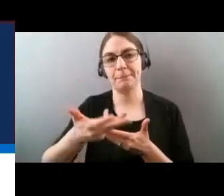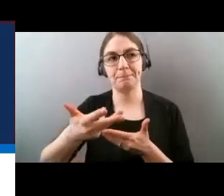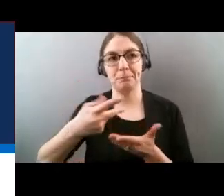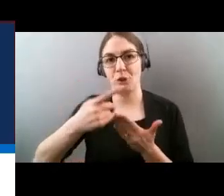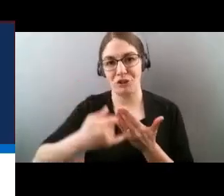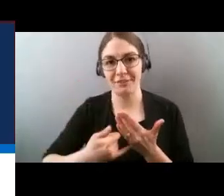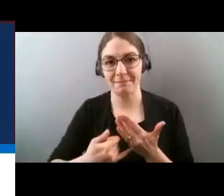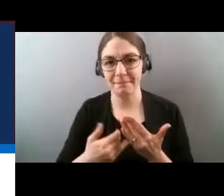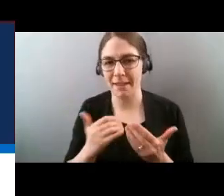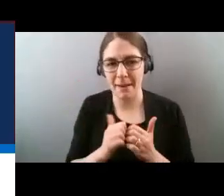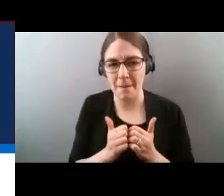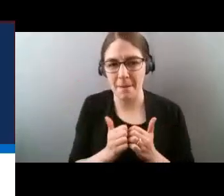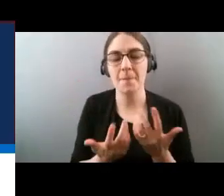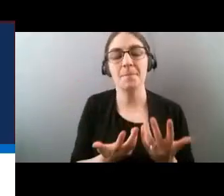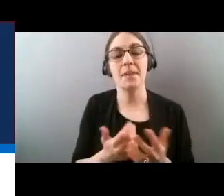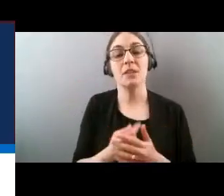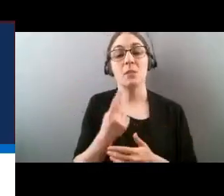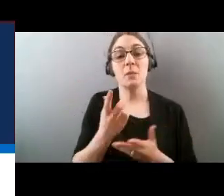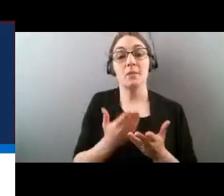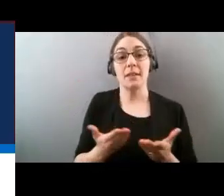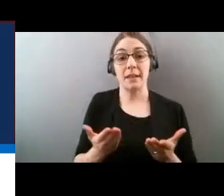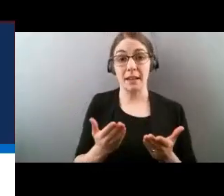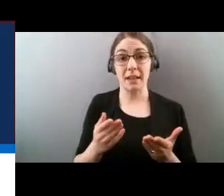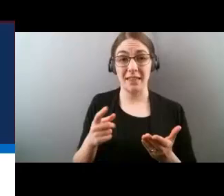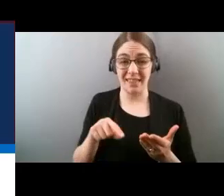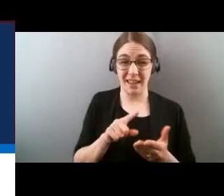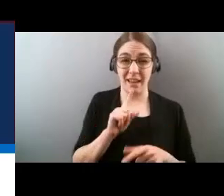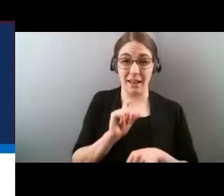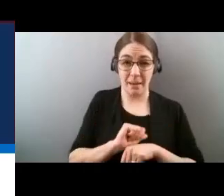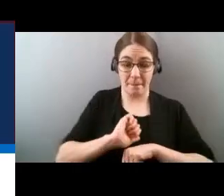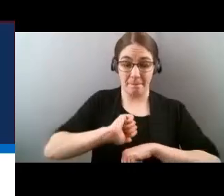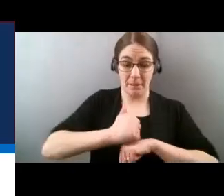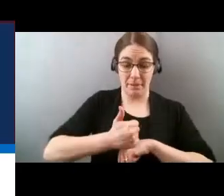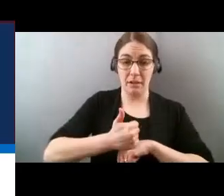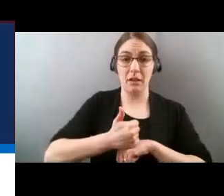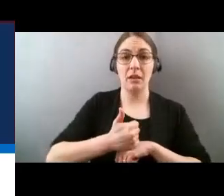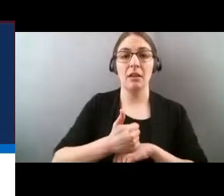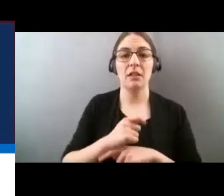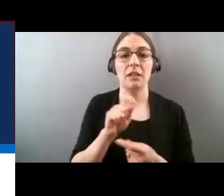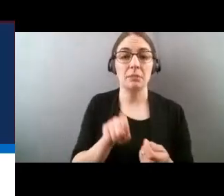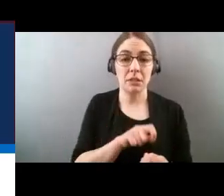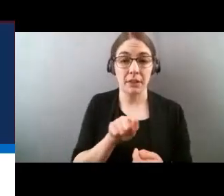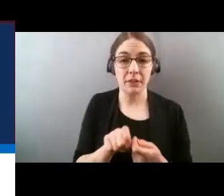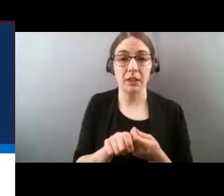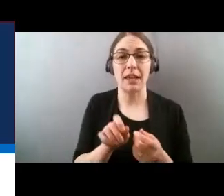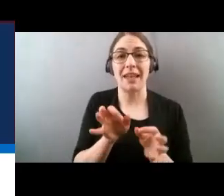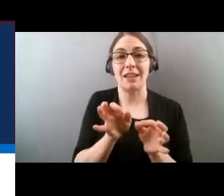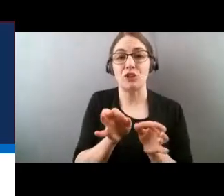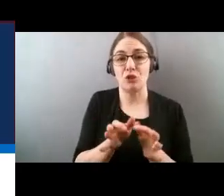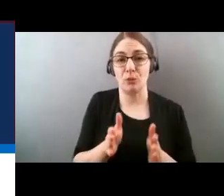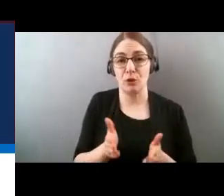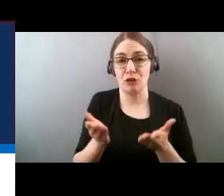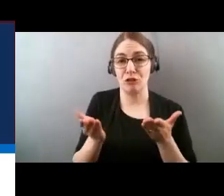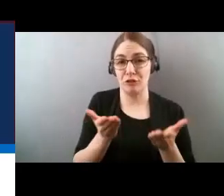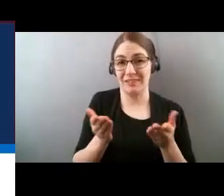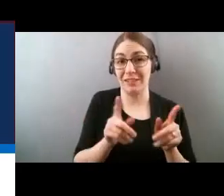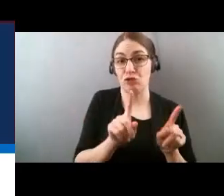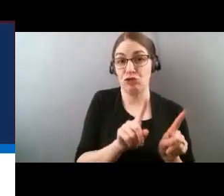project? So one of the things that they did implement was specifically an interpreter services